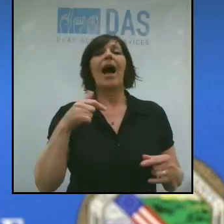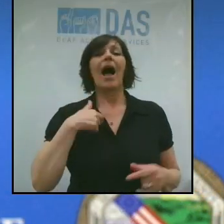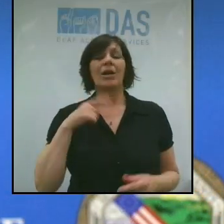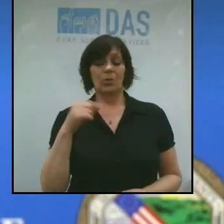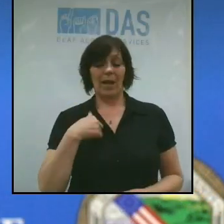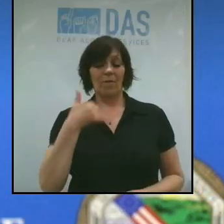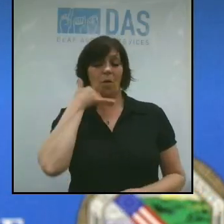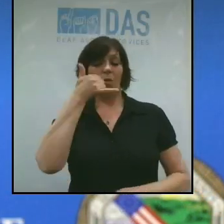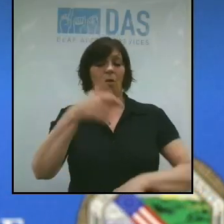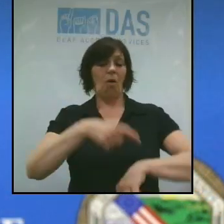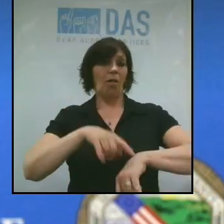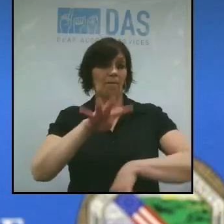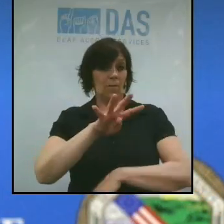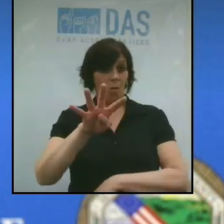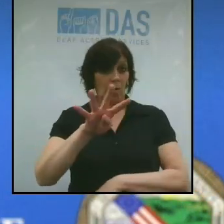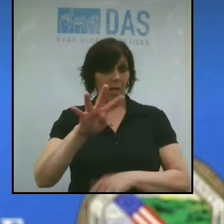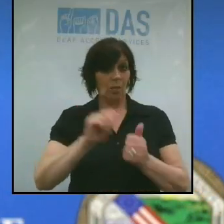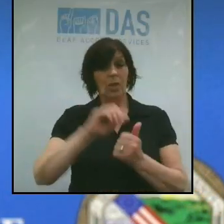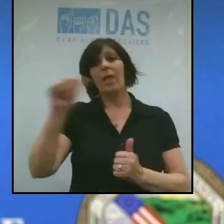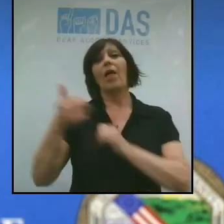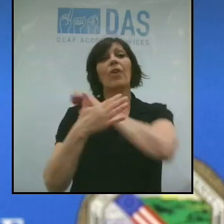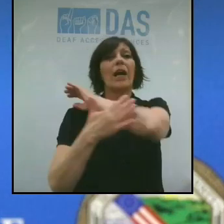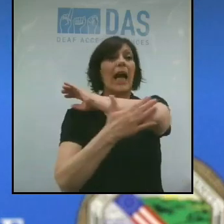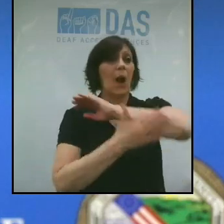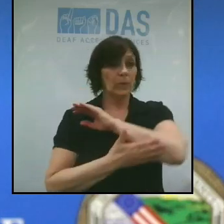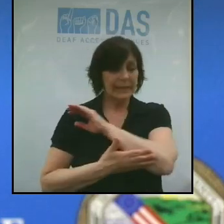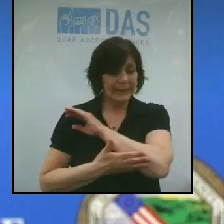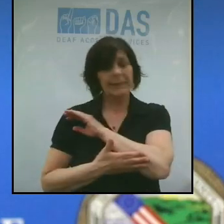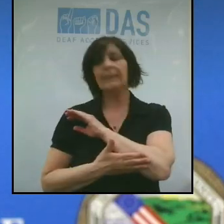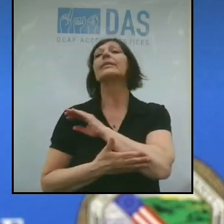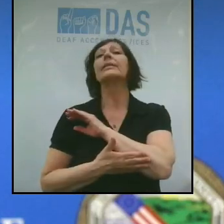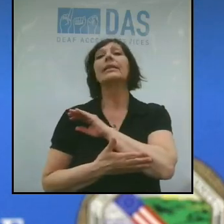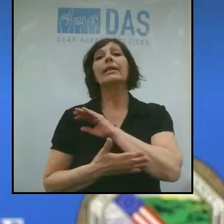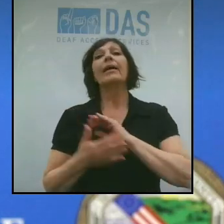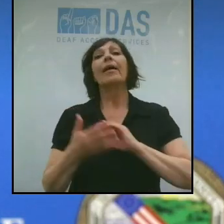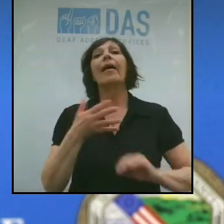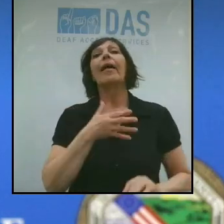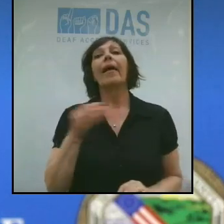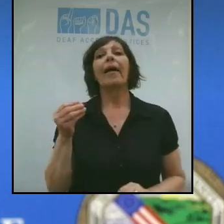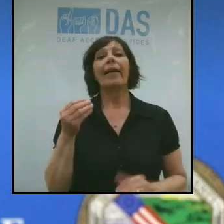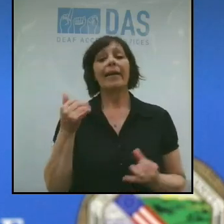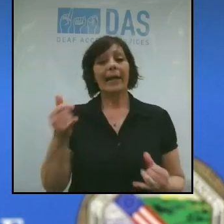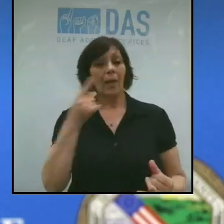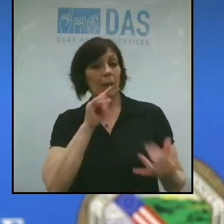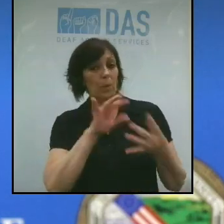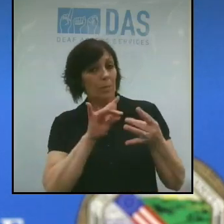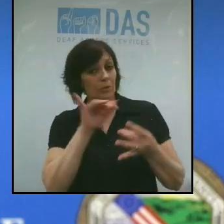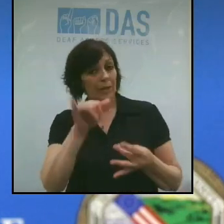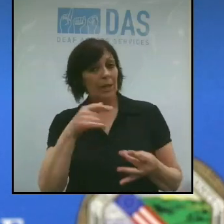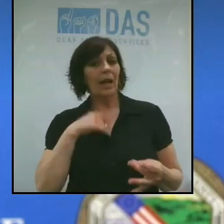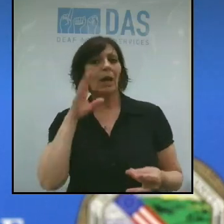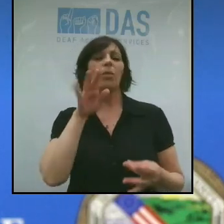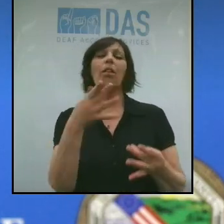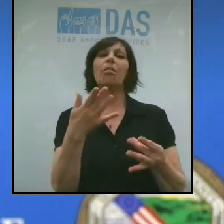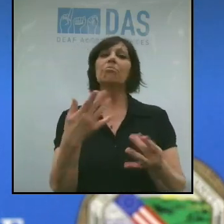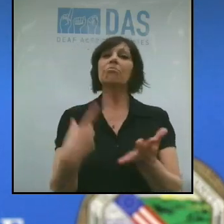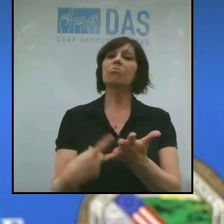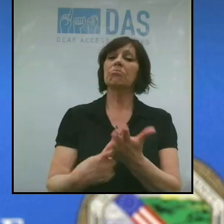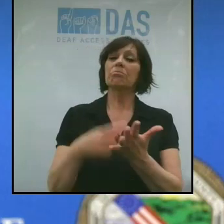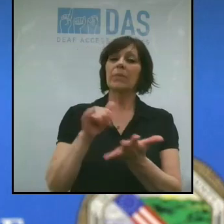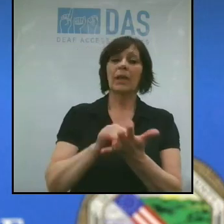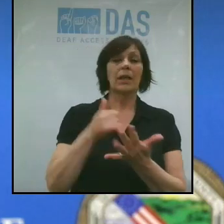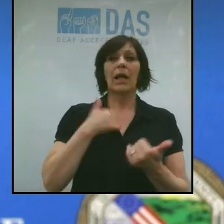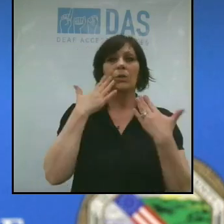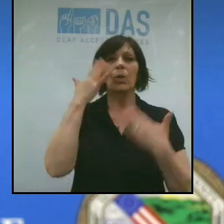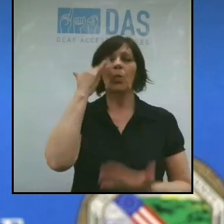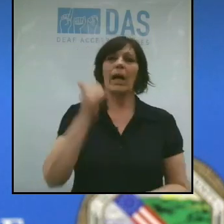other county officials, as well as Lieutenant Governor and state officials. And now that you bring that up, I will discuss that. I don't know why